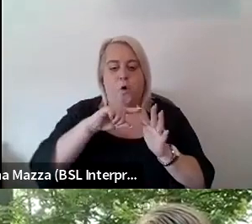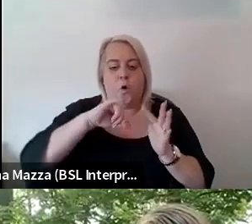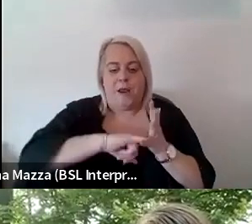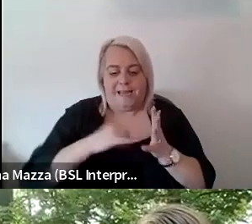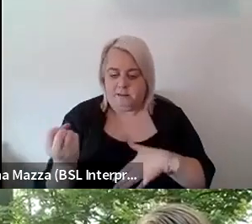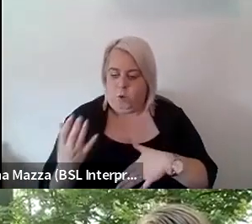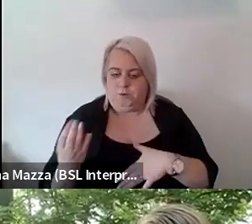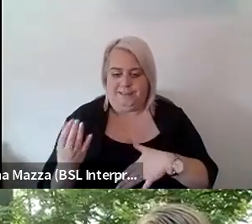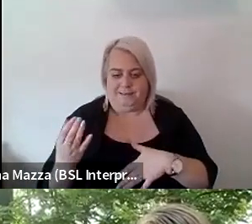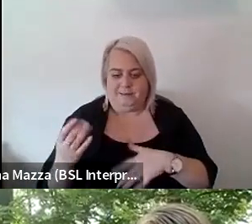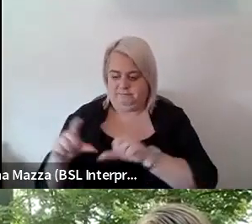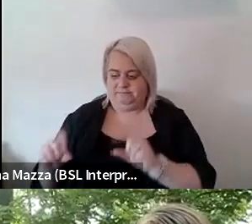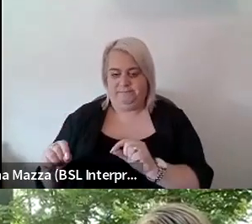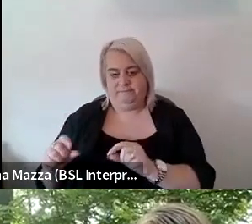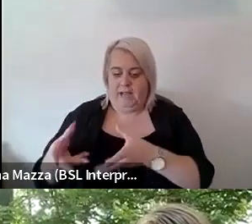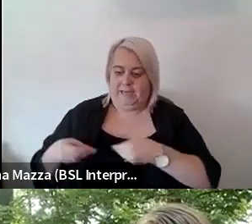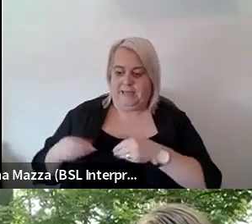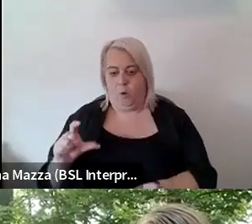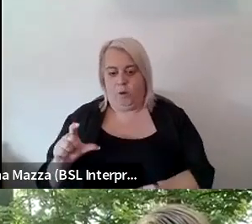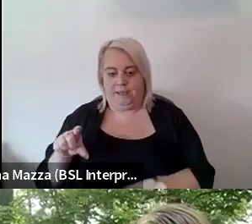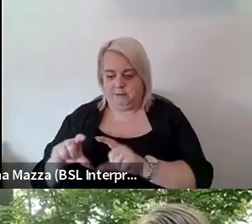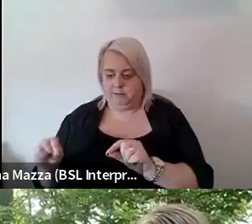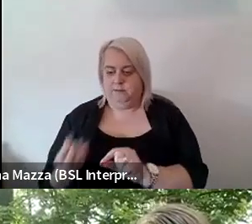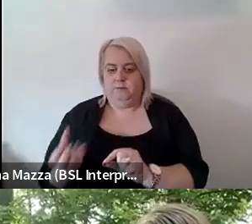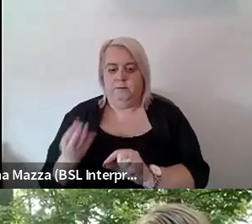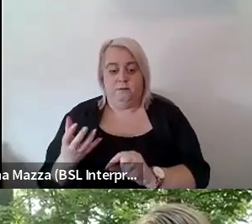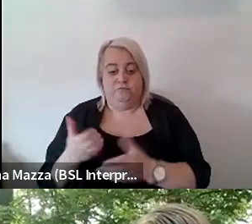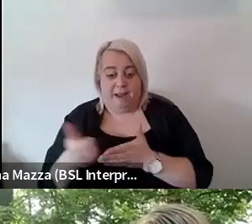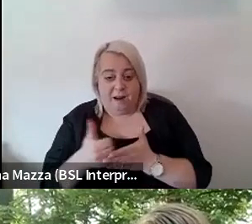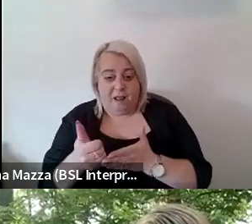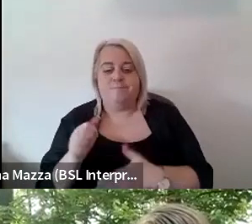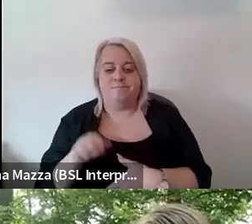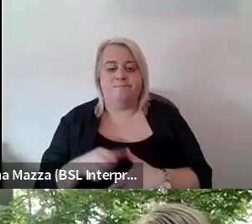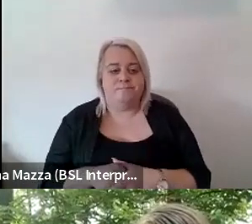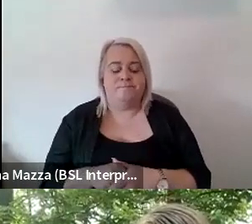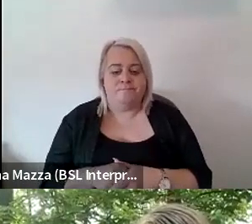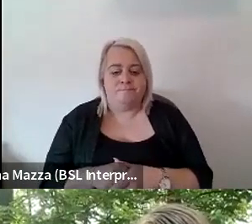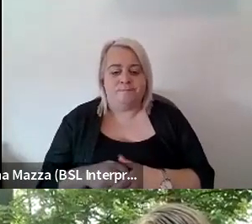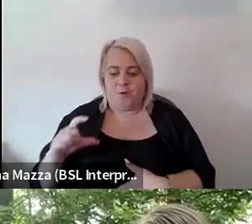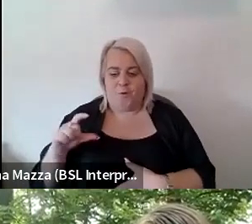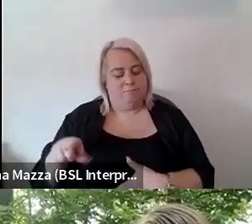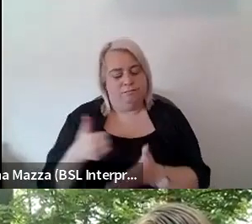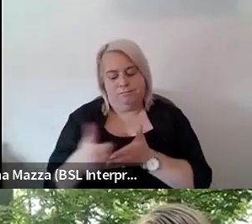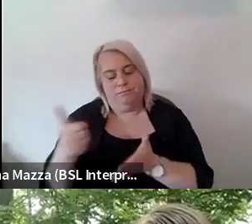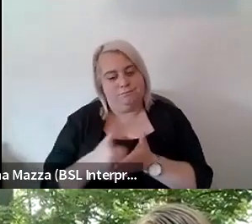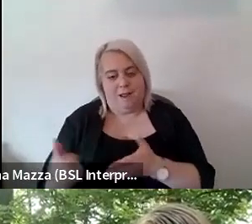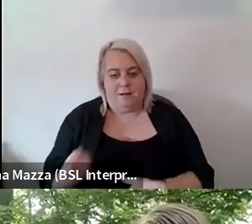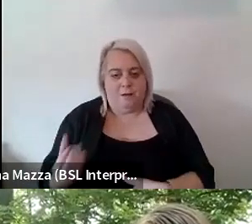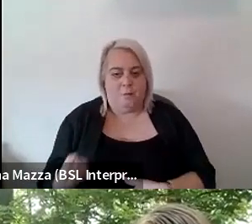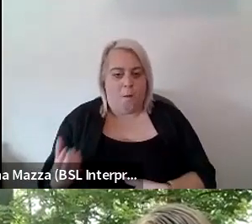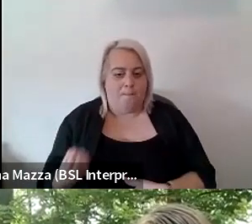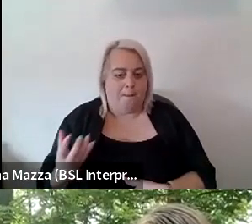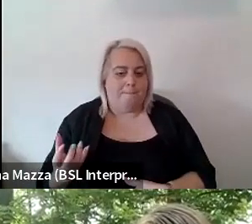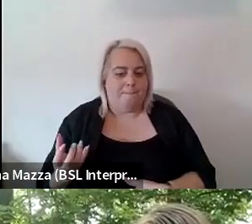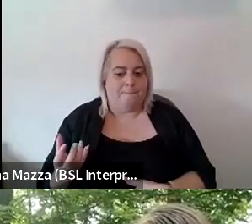order? In my experience, yes, because unless with the cookies, that's a very common one thing actually. As long